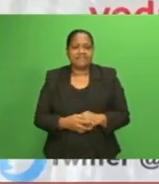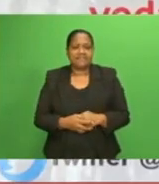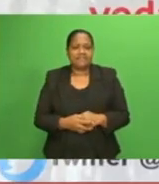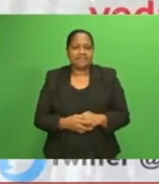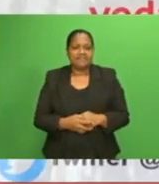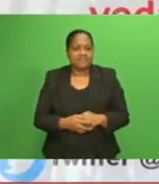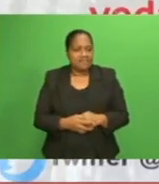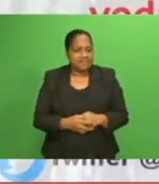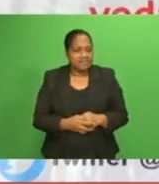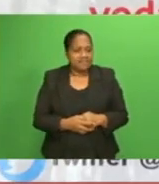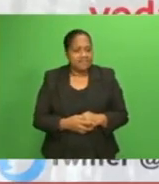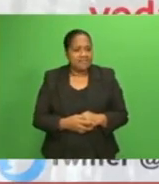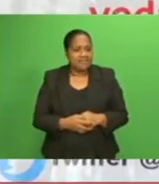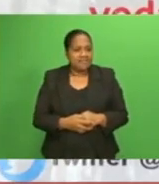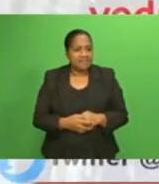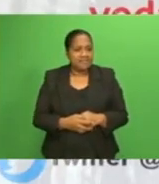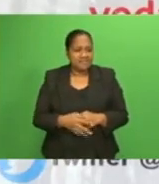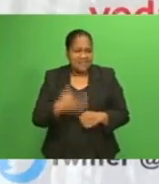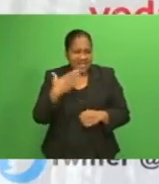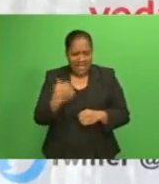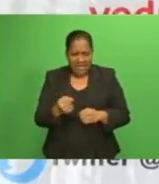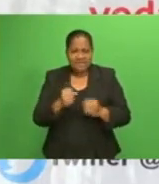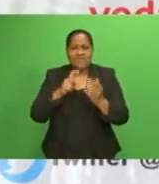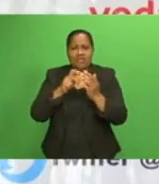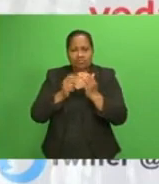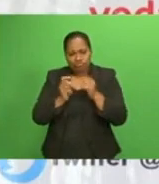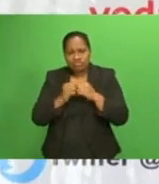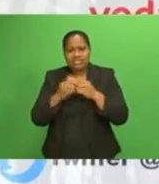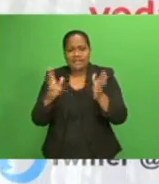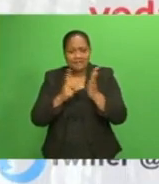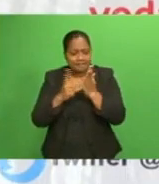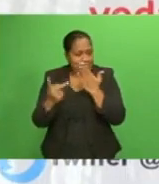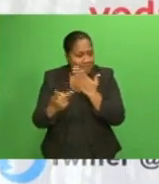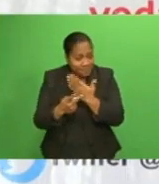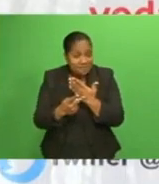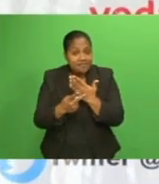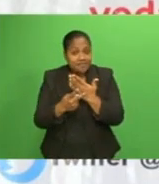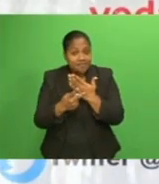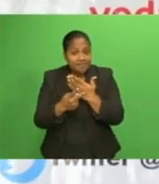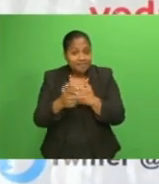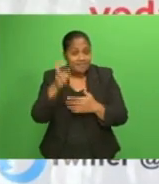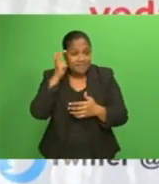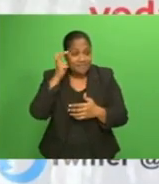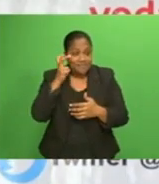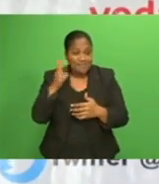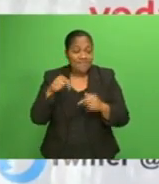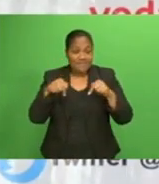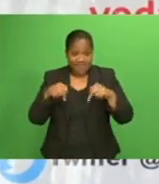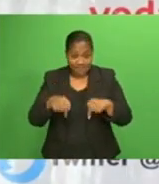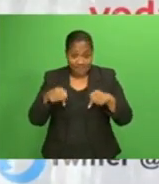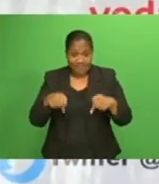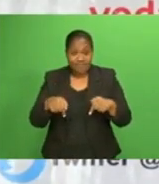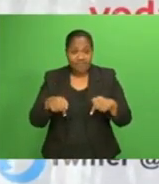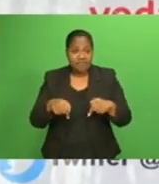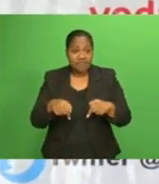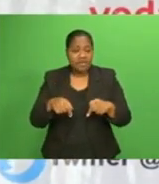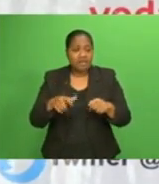embarked on the EDP program, Elite Development Pathways program. This is to make